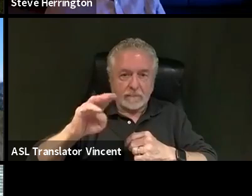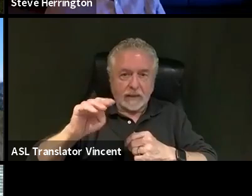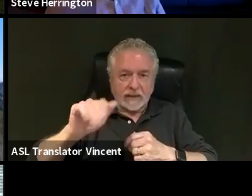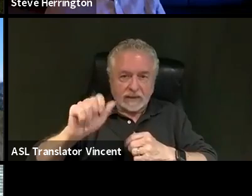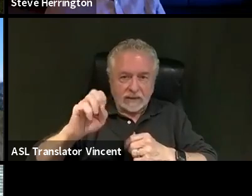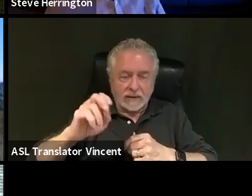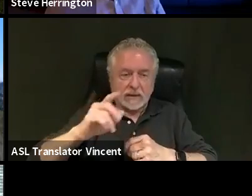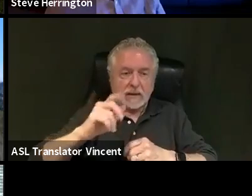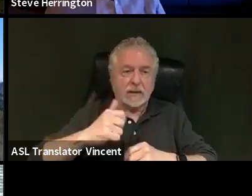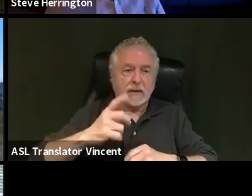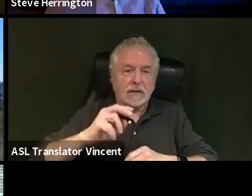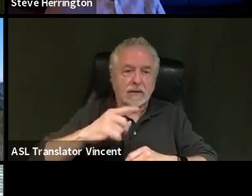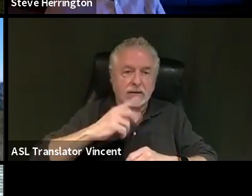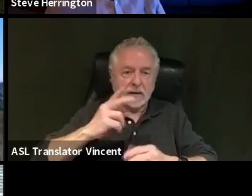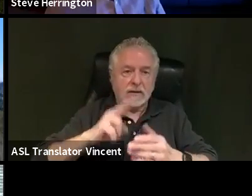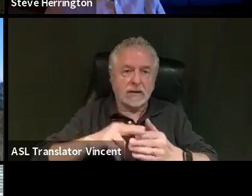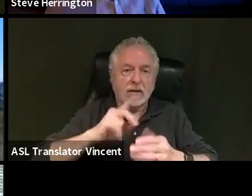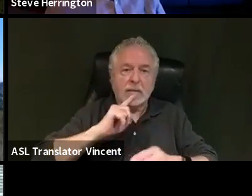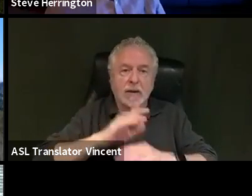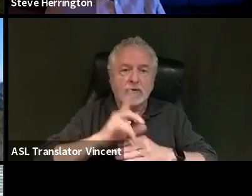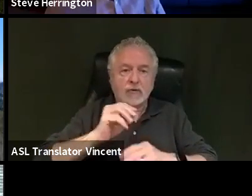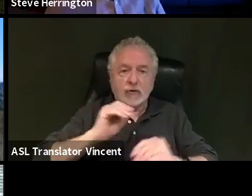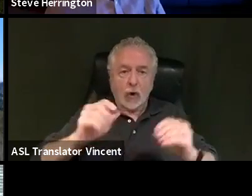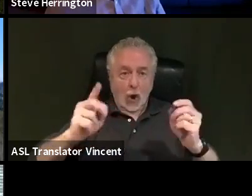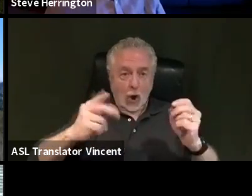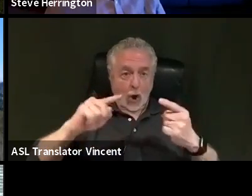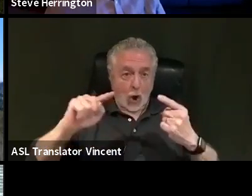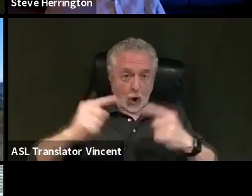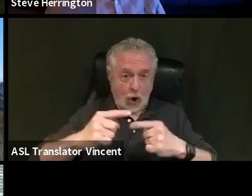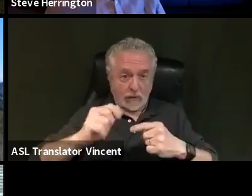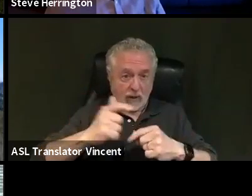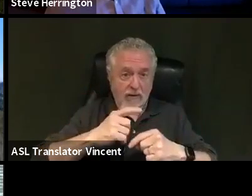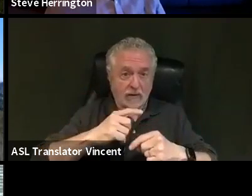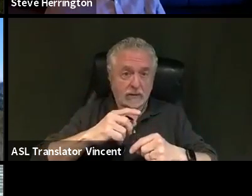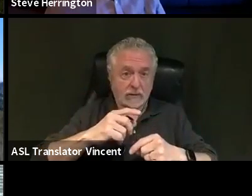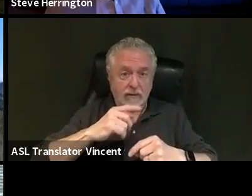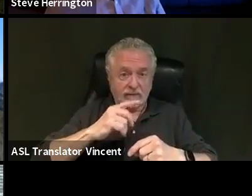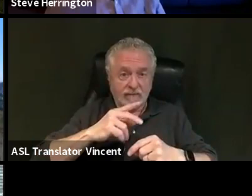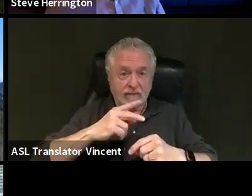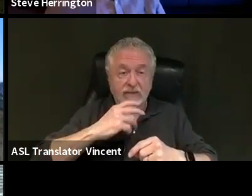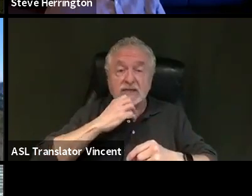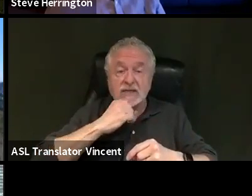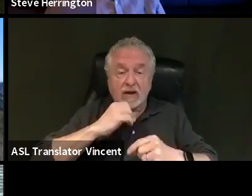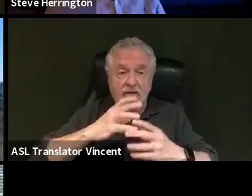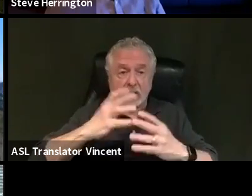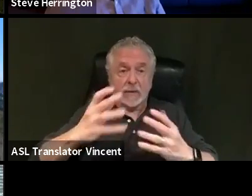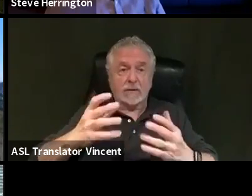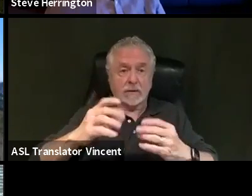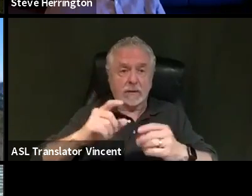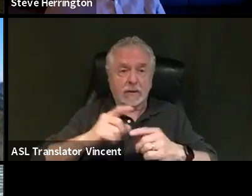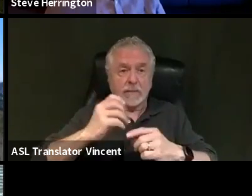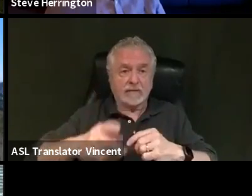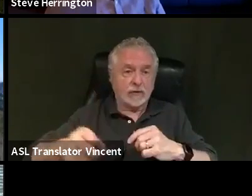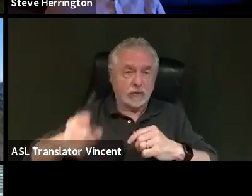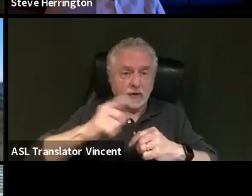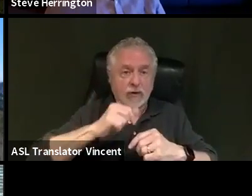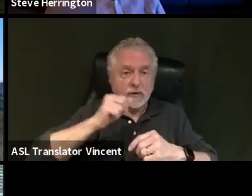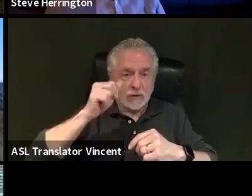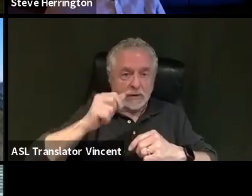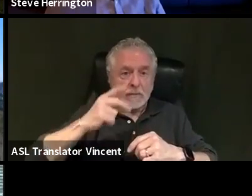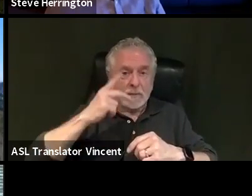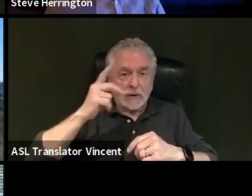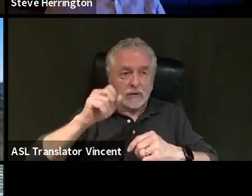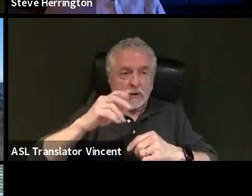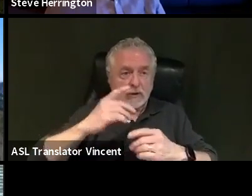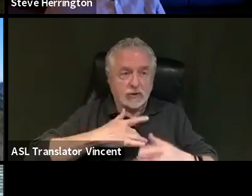have all kind of signed this commitment to do no harm. So all of us are very much, as many of the adults and parents